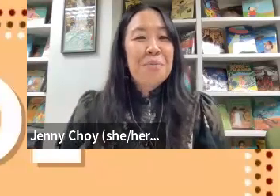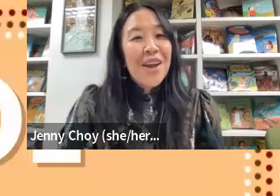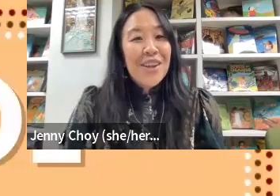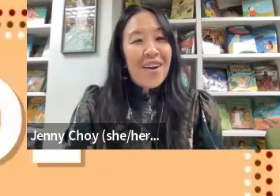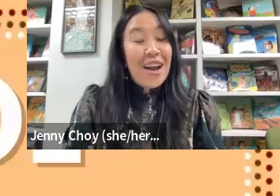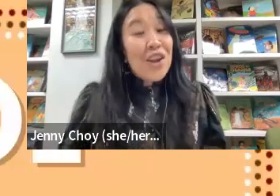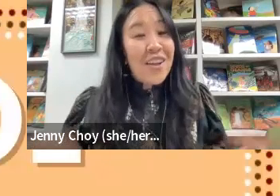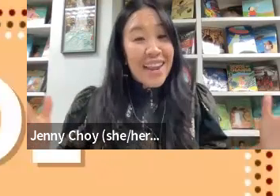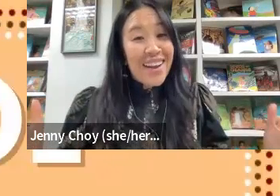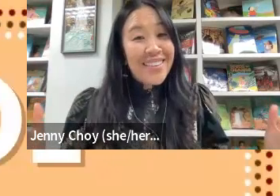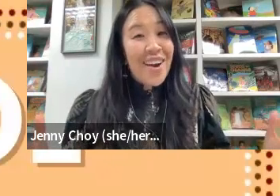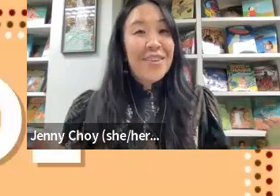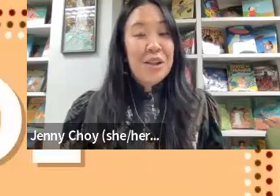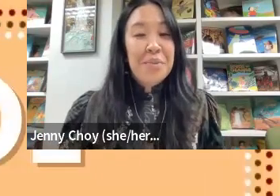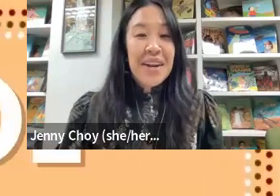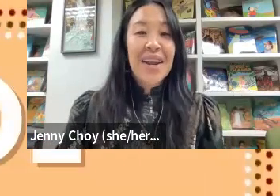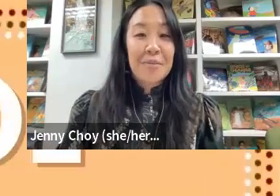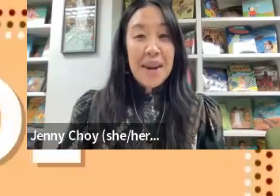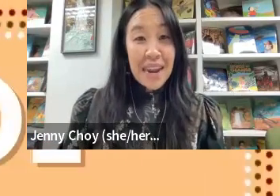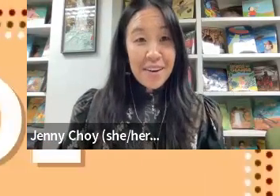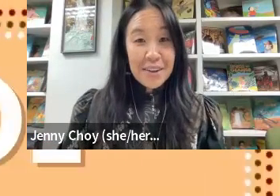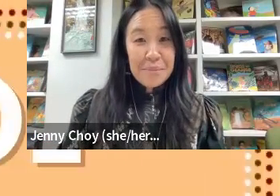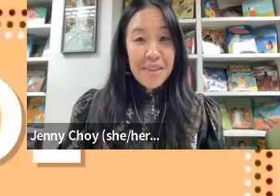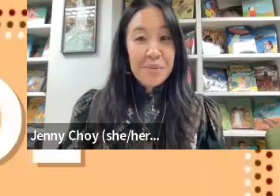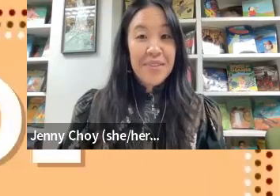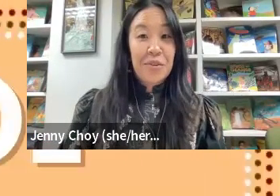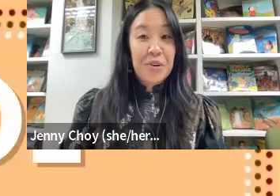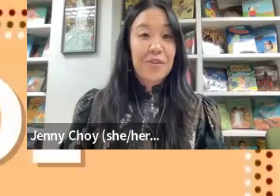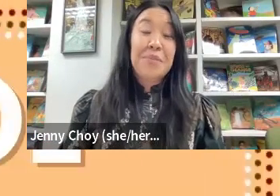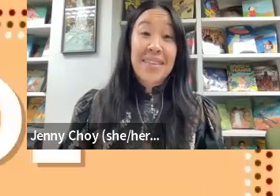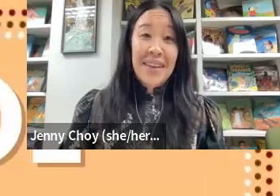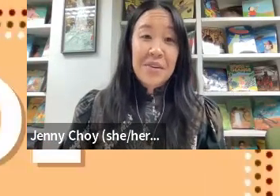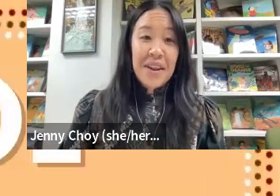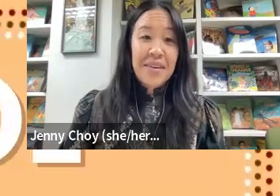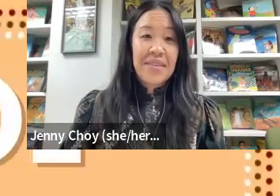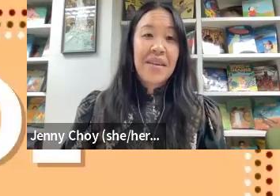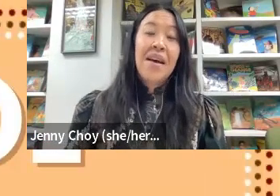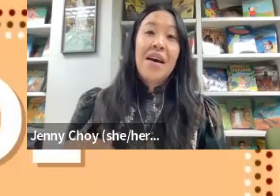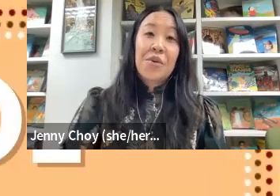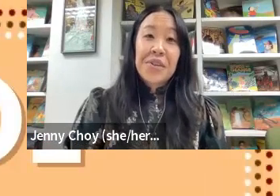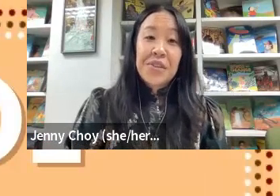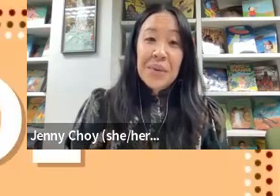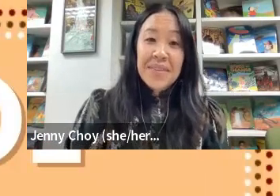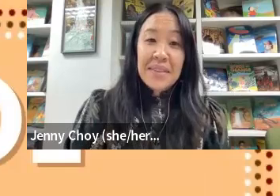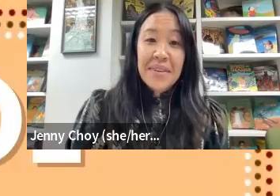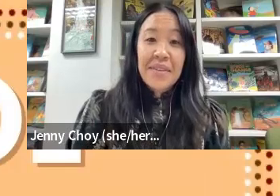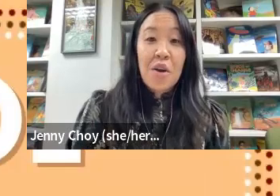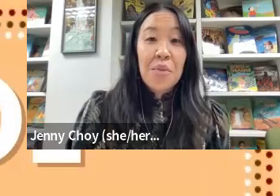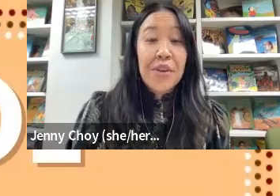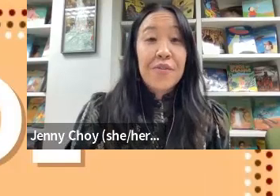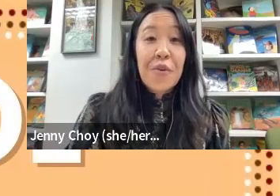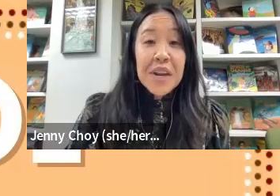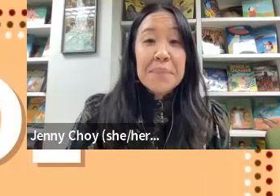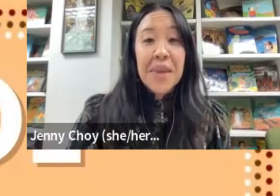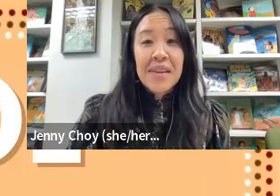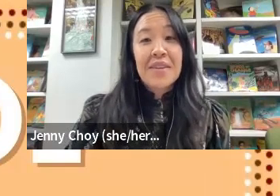We hope y'all like us are celebrating Hispanic Heritage Month with stories from Latinx creators. According to the US Census, there are